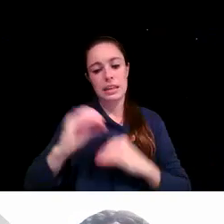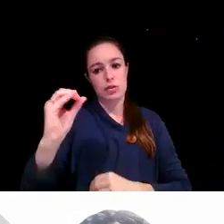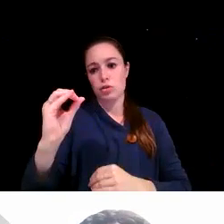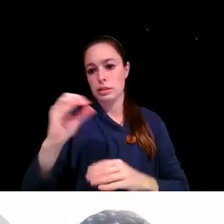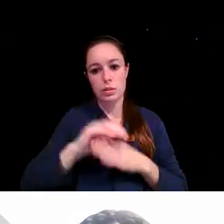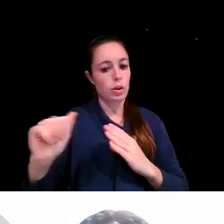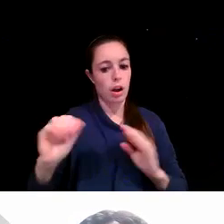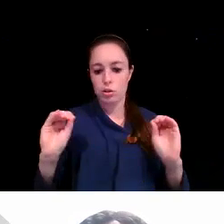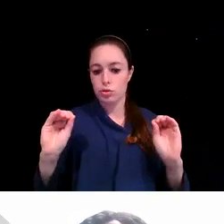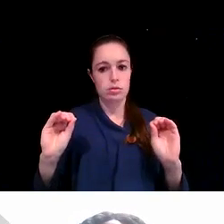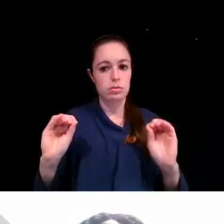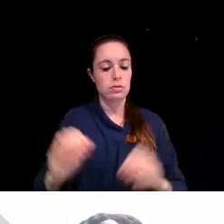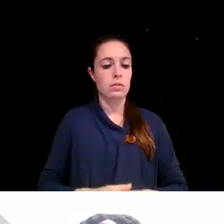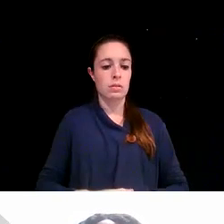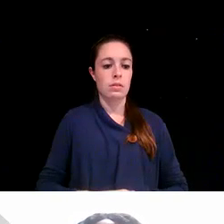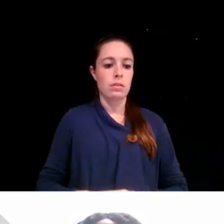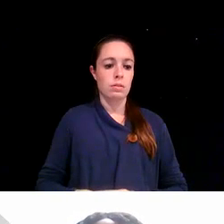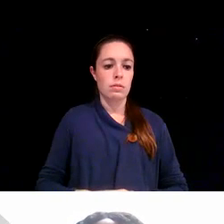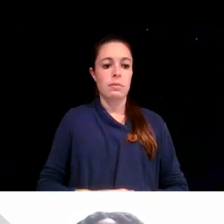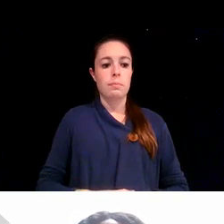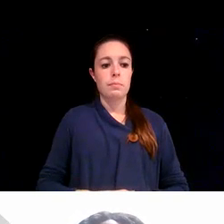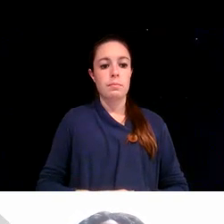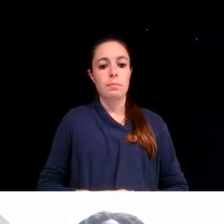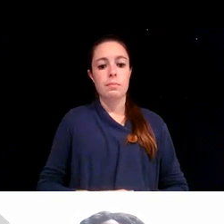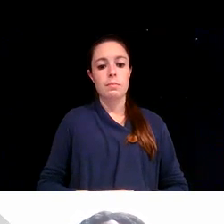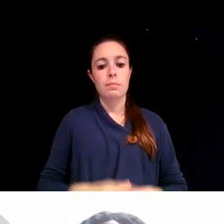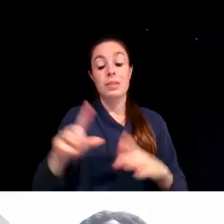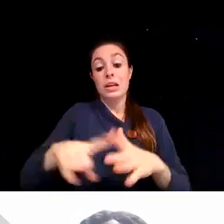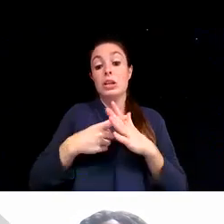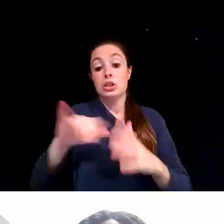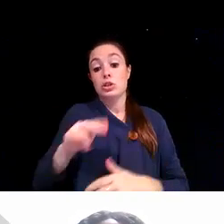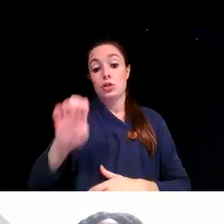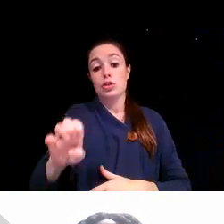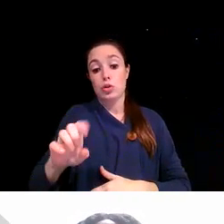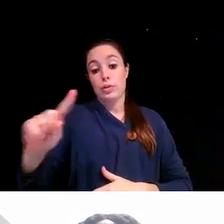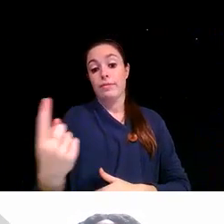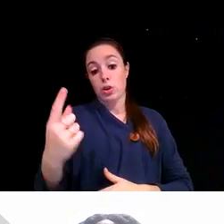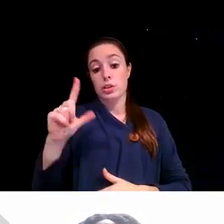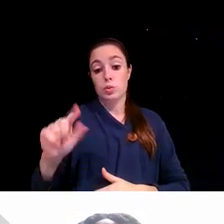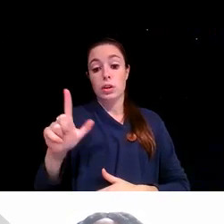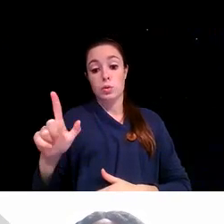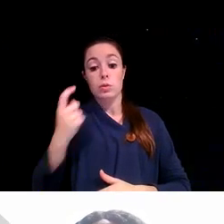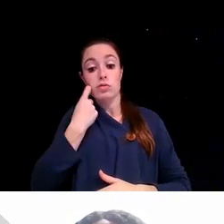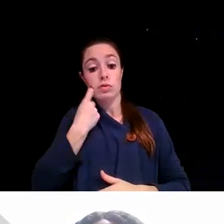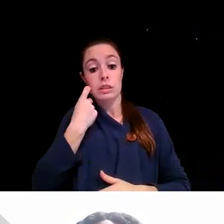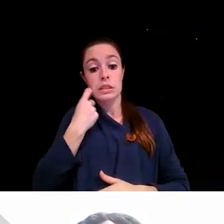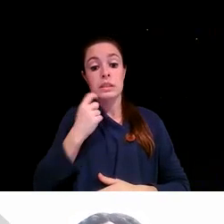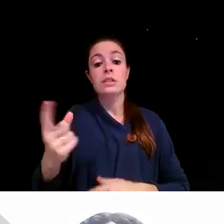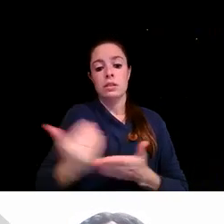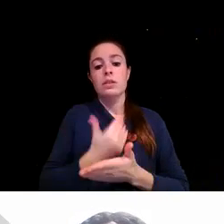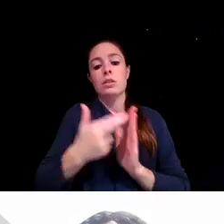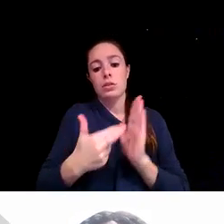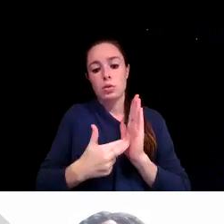premium. But effective June 1 of 2021, there is a new rule under